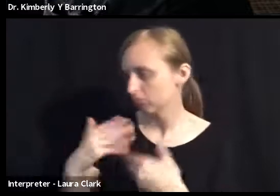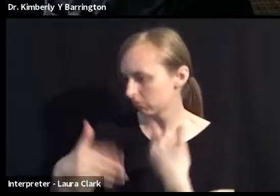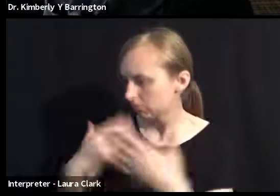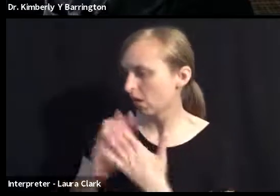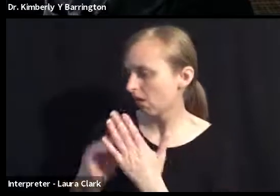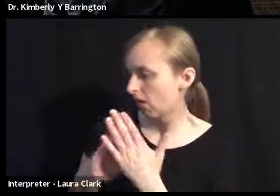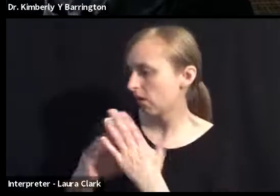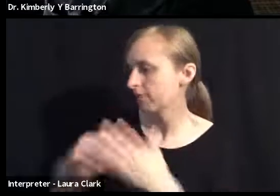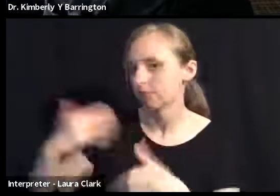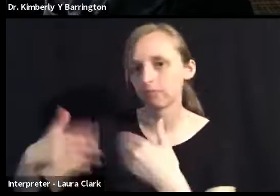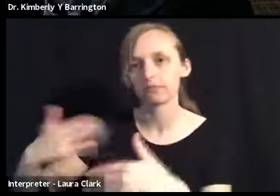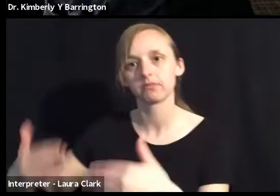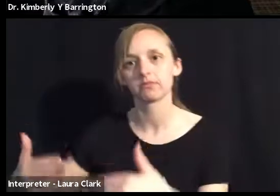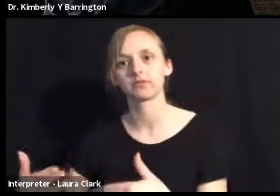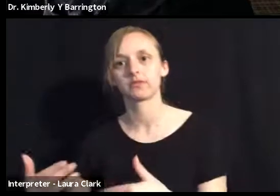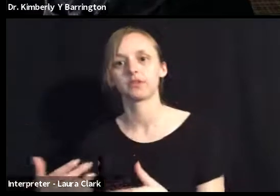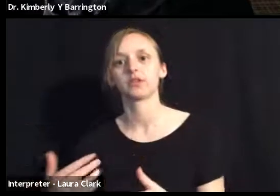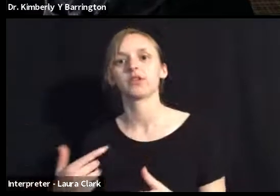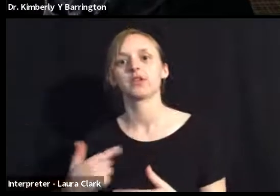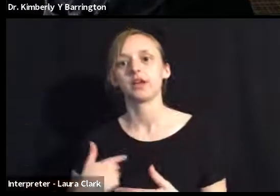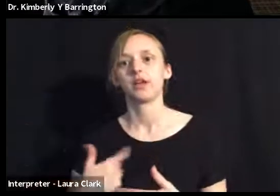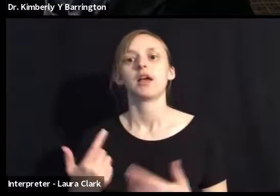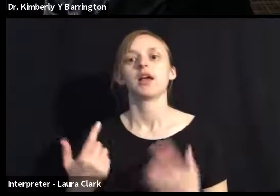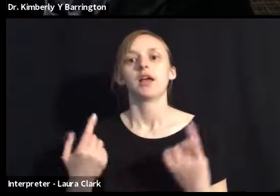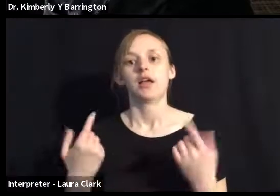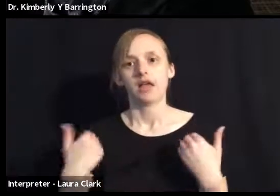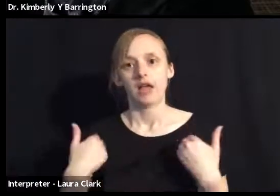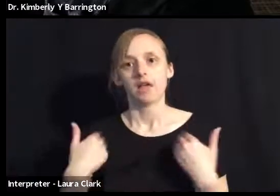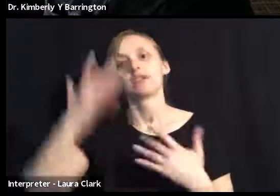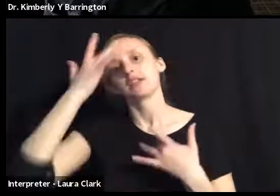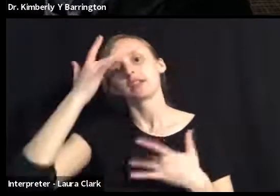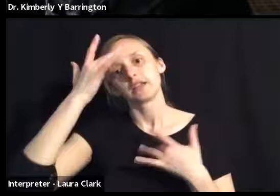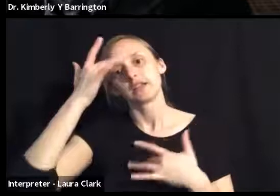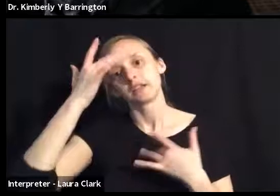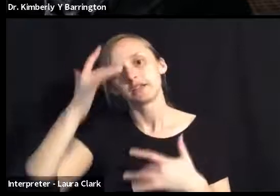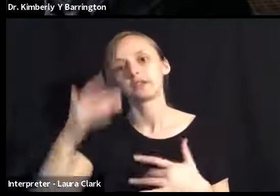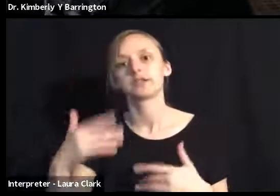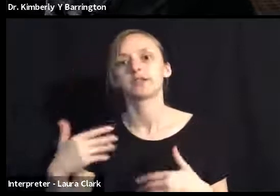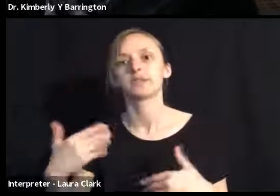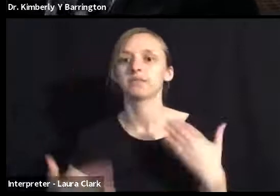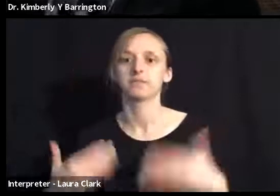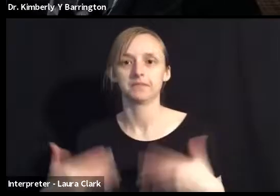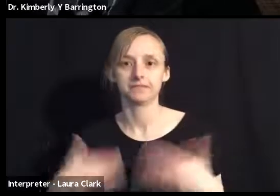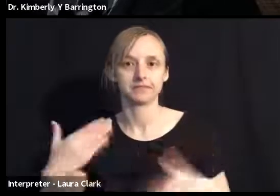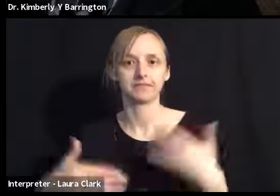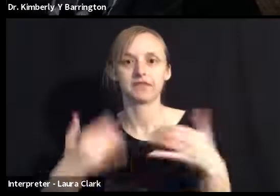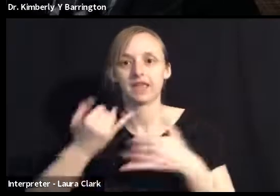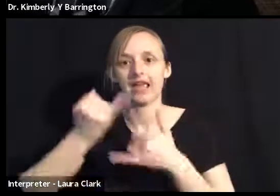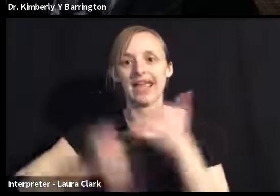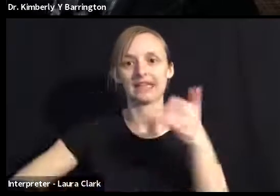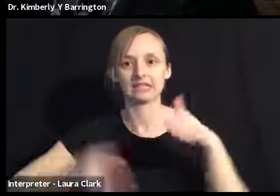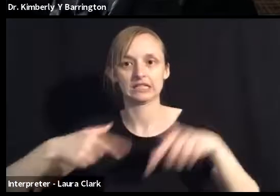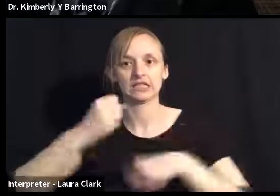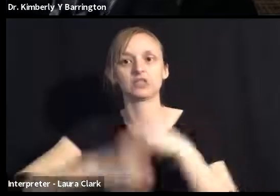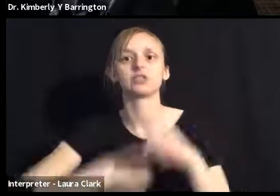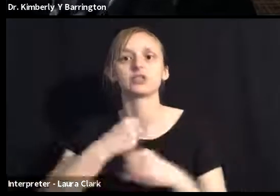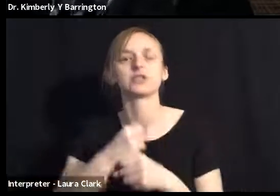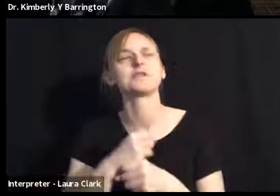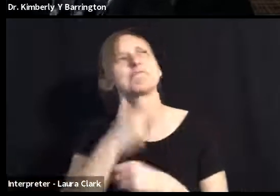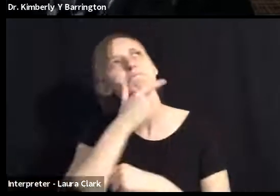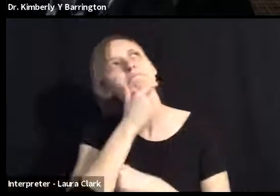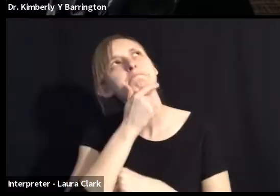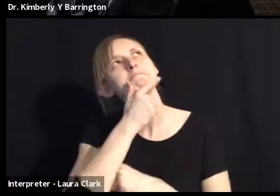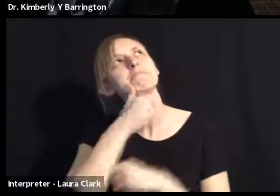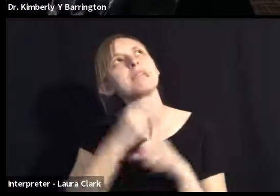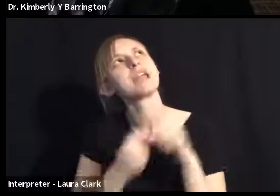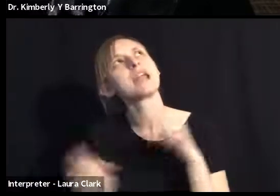I was like, being that I have 6 businesses and probably 2 by the end of this year, I say next year, I want to